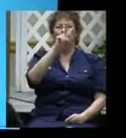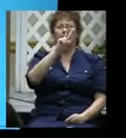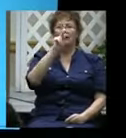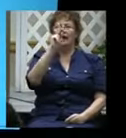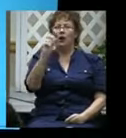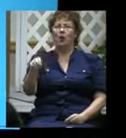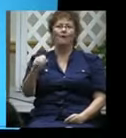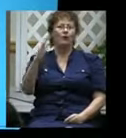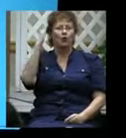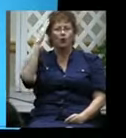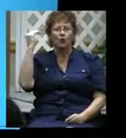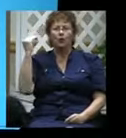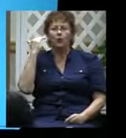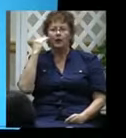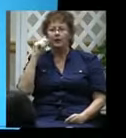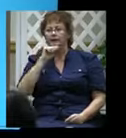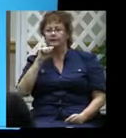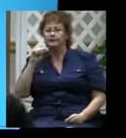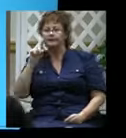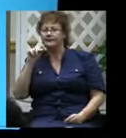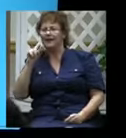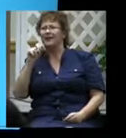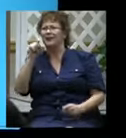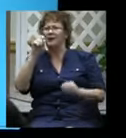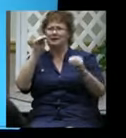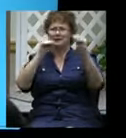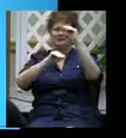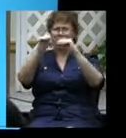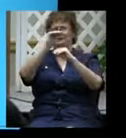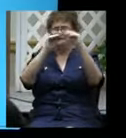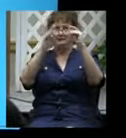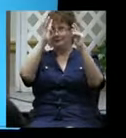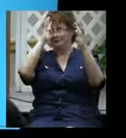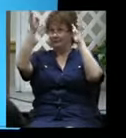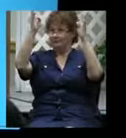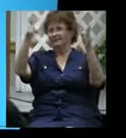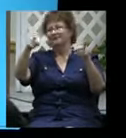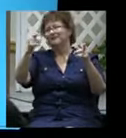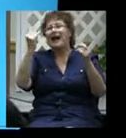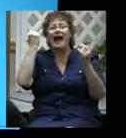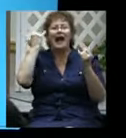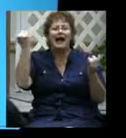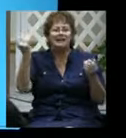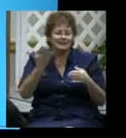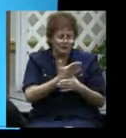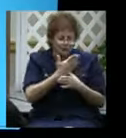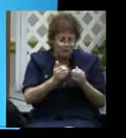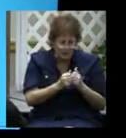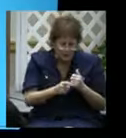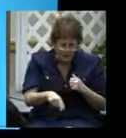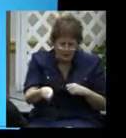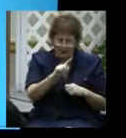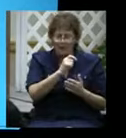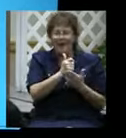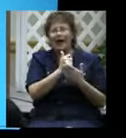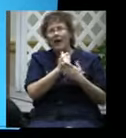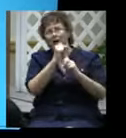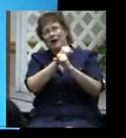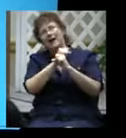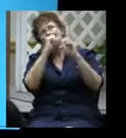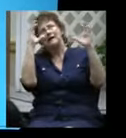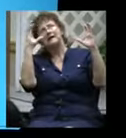for Korean _ and then the date it was done. So you can get really creative. These are just ideas for you to take back and see whether it'll help down the